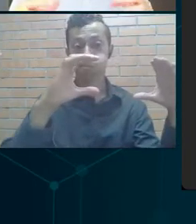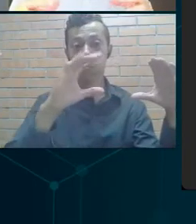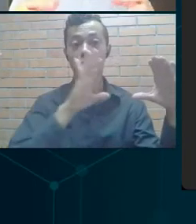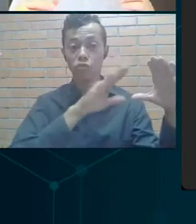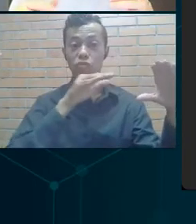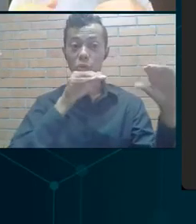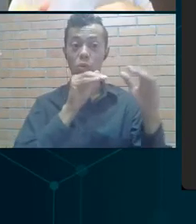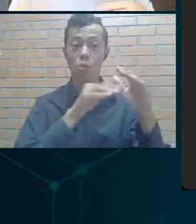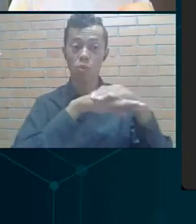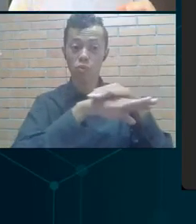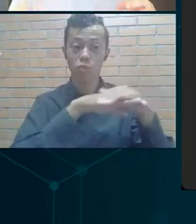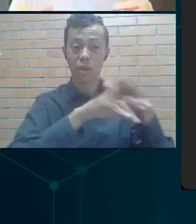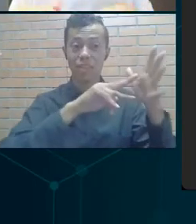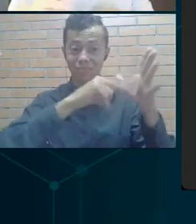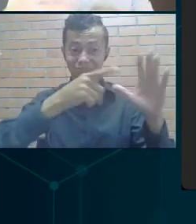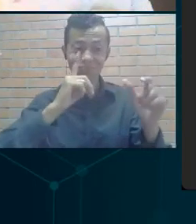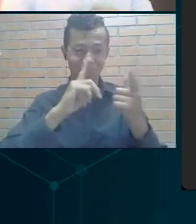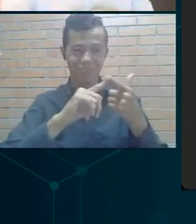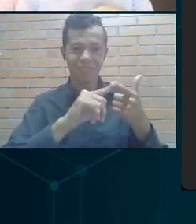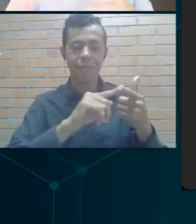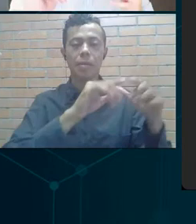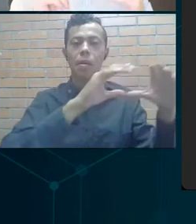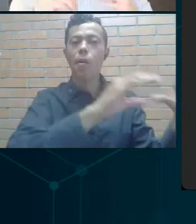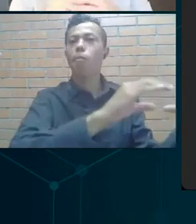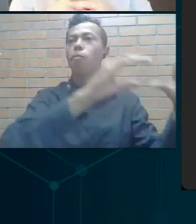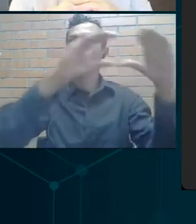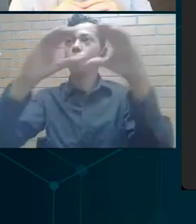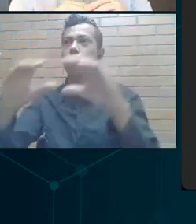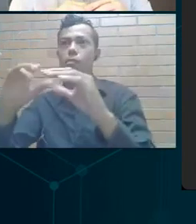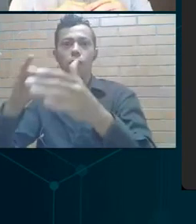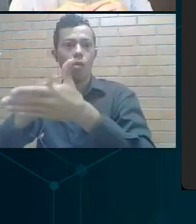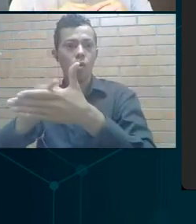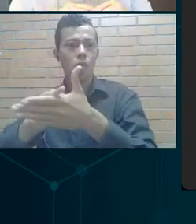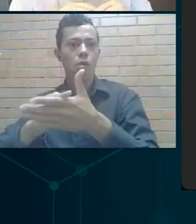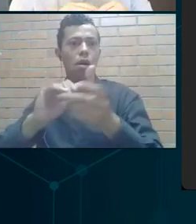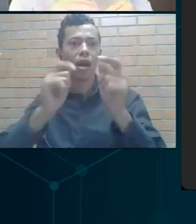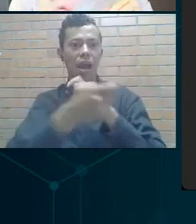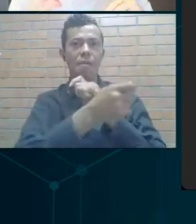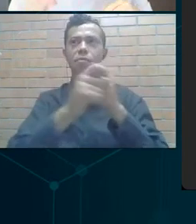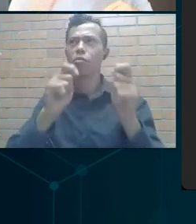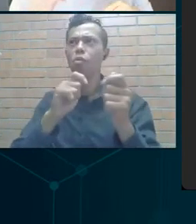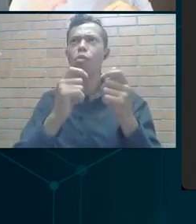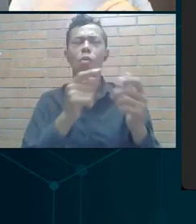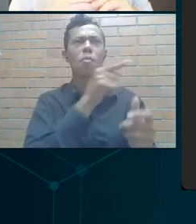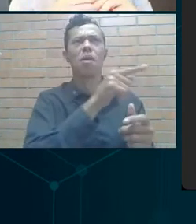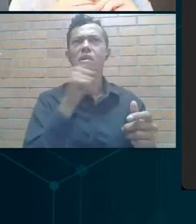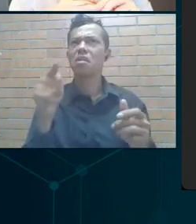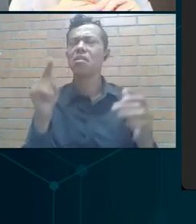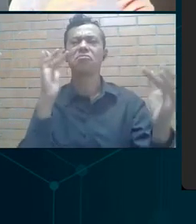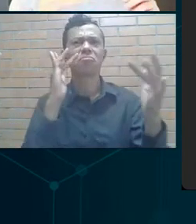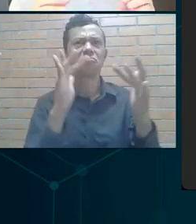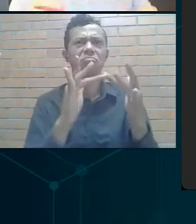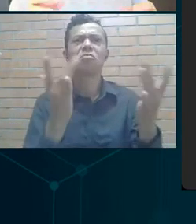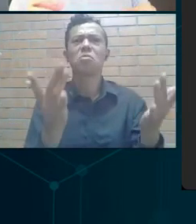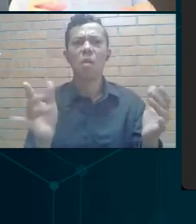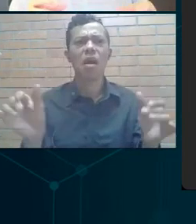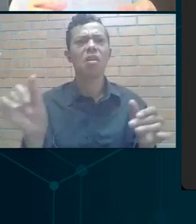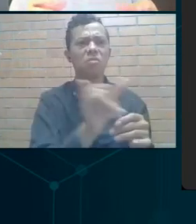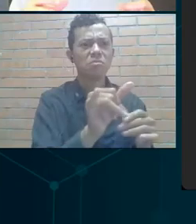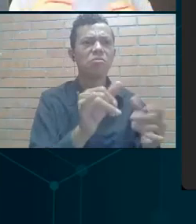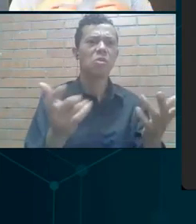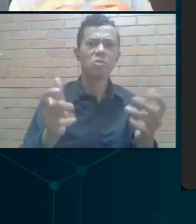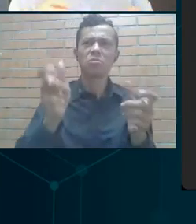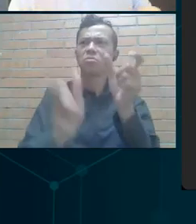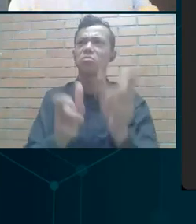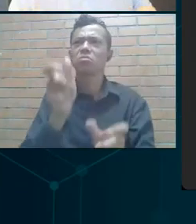means that you're not losing money compared to just outsourcing it to somebody else. Three, adding the